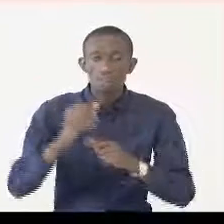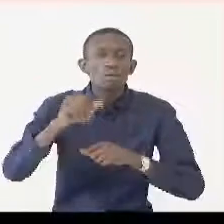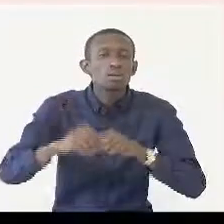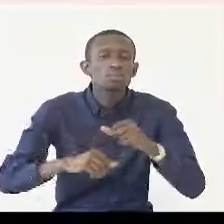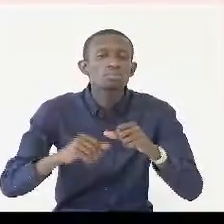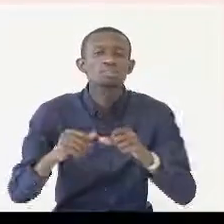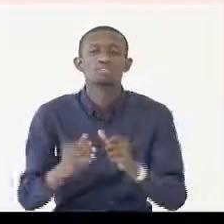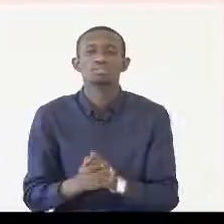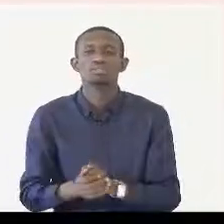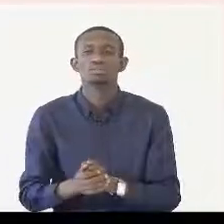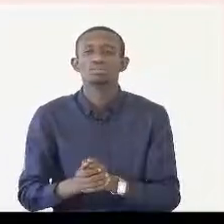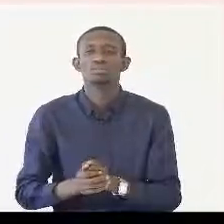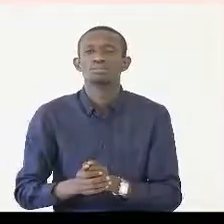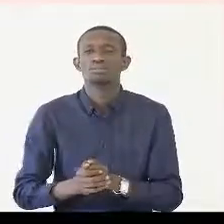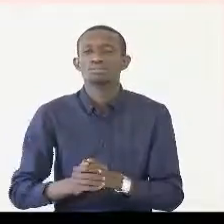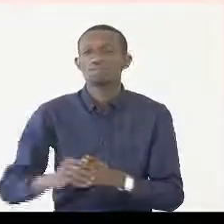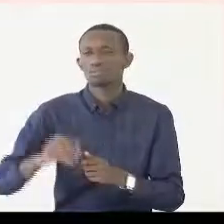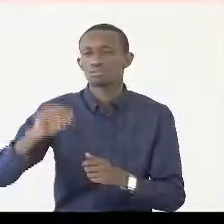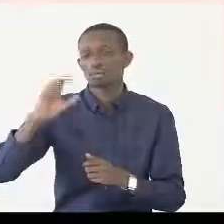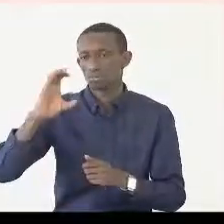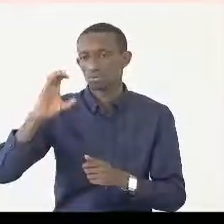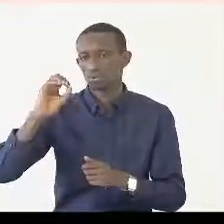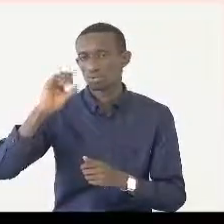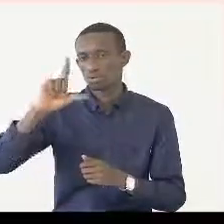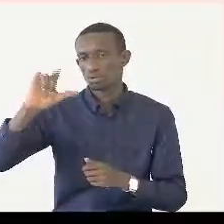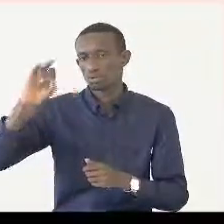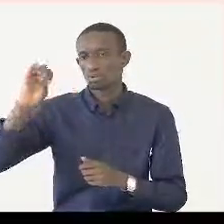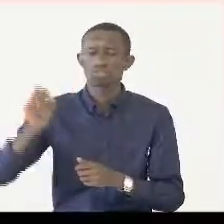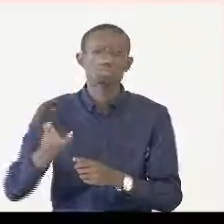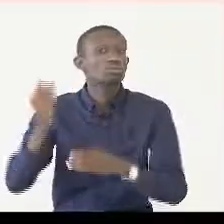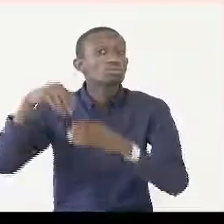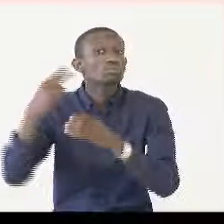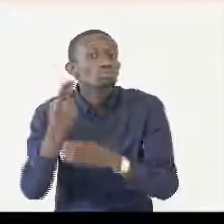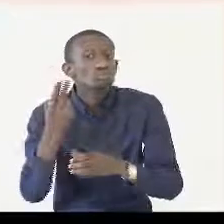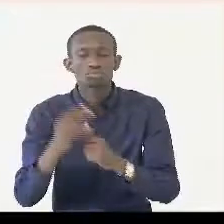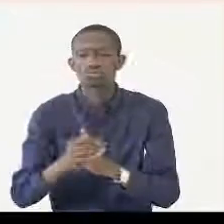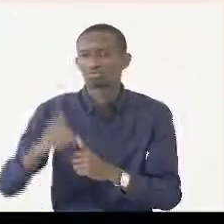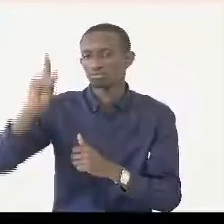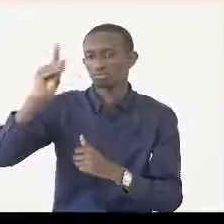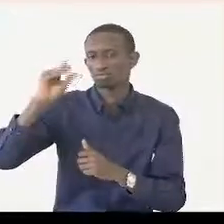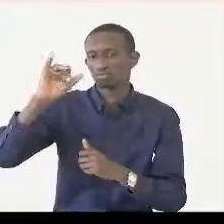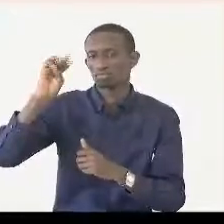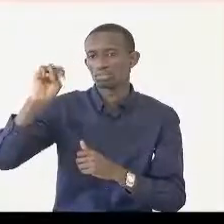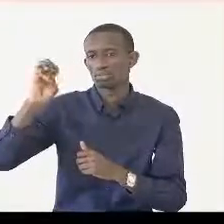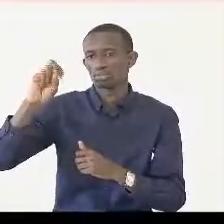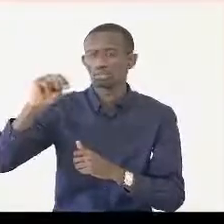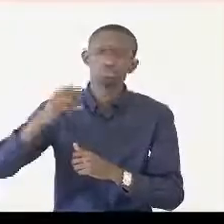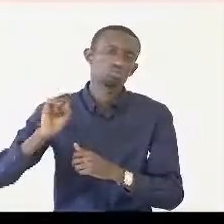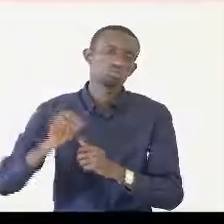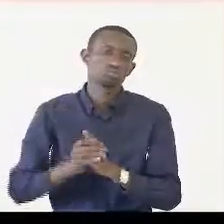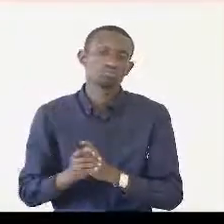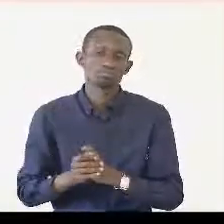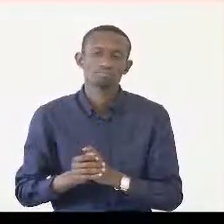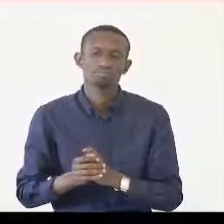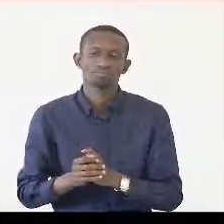the collision into two dimensions. And now let's have another